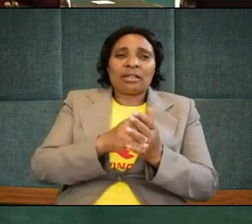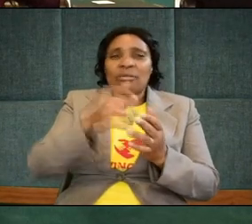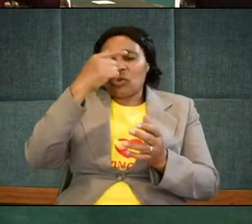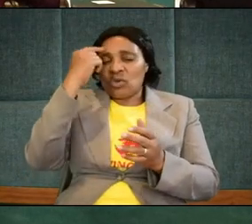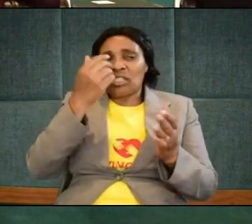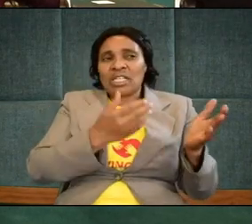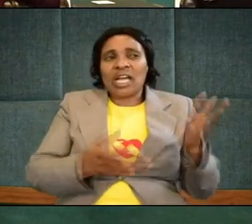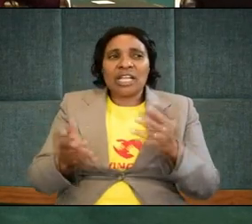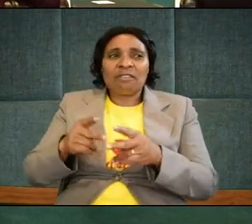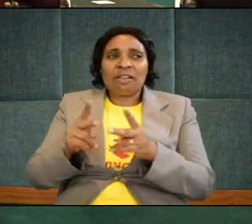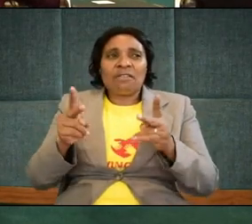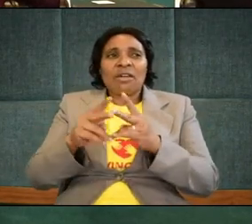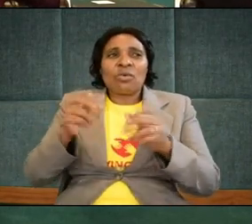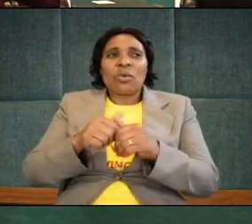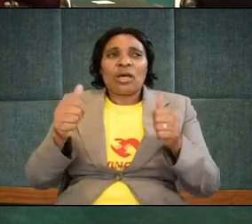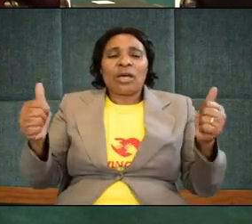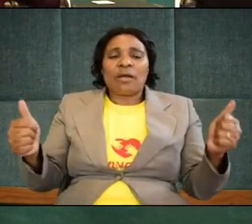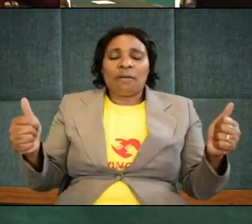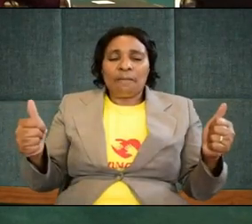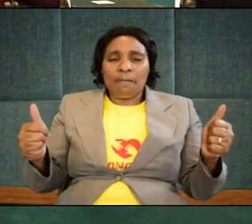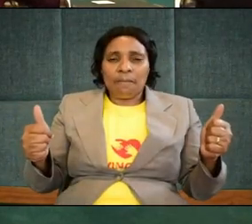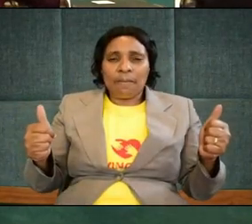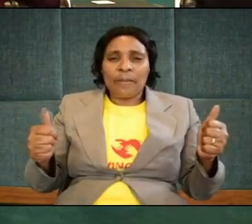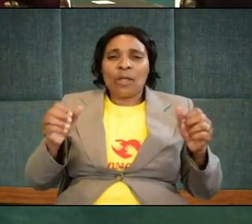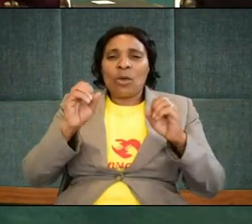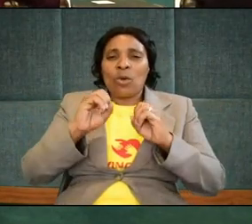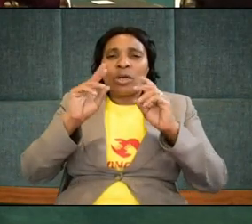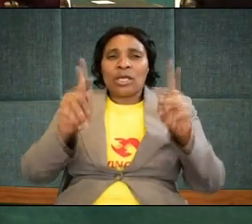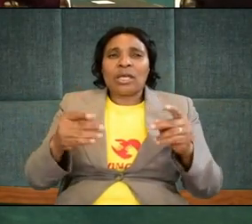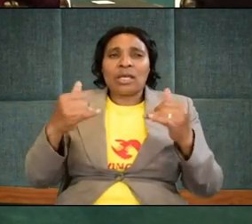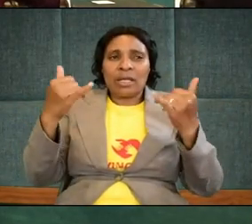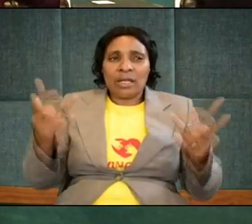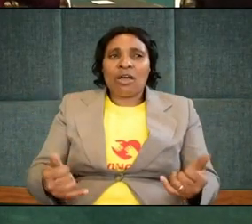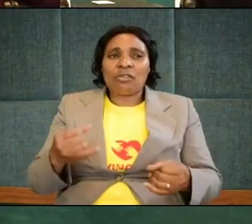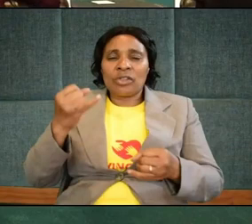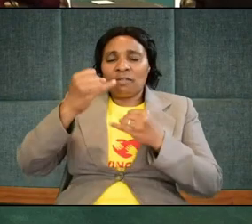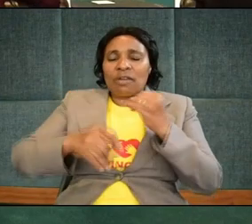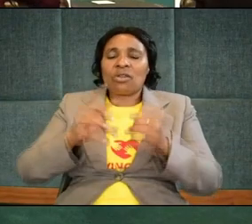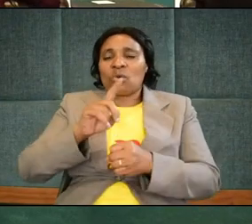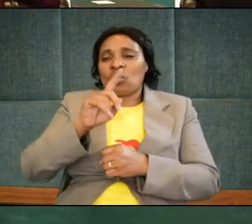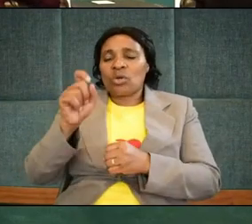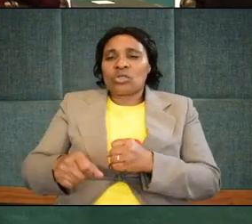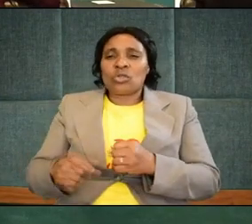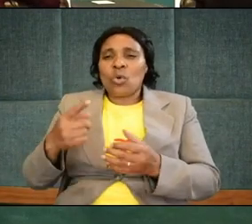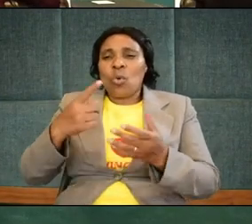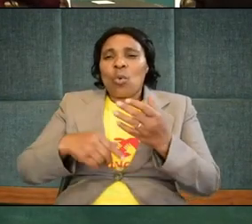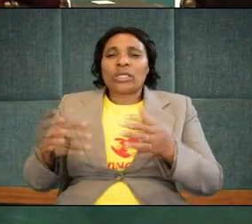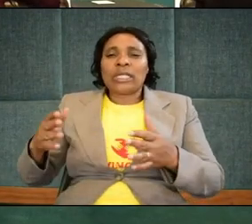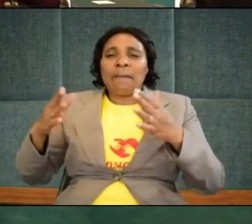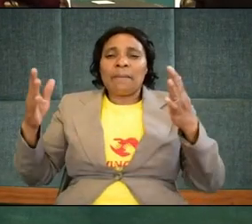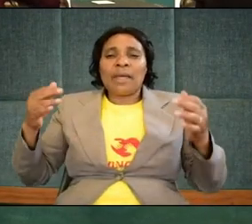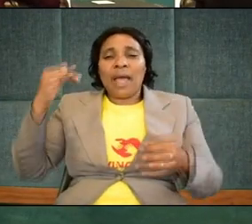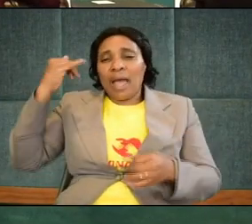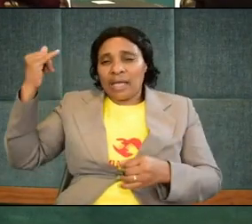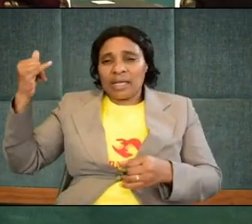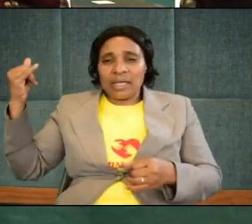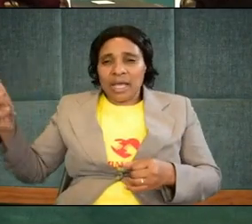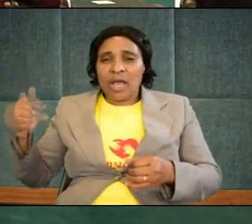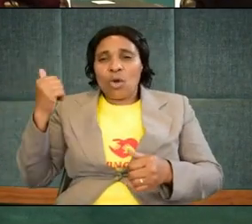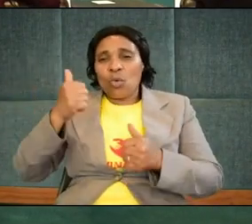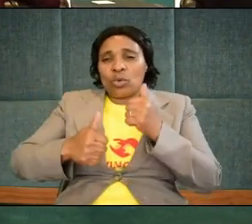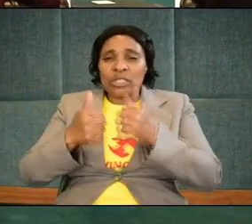well. So did I. Okay, now the final question. What's the one big idea that emerges from this